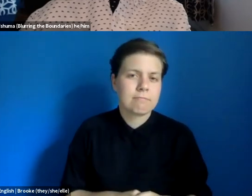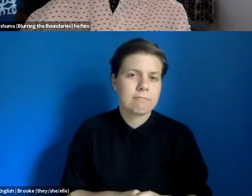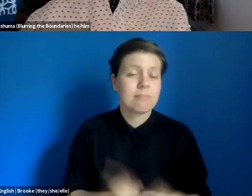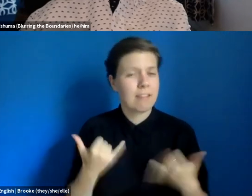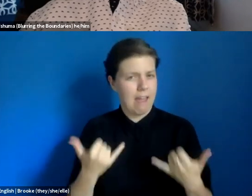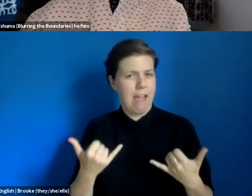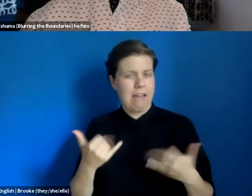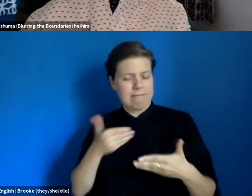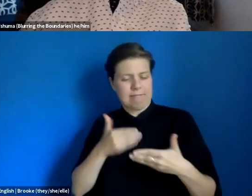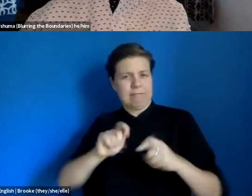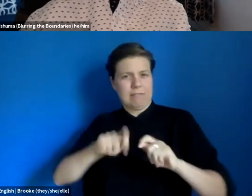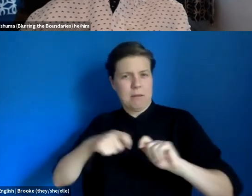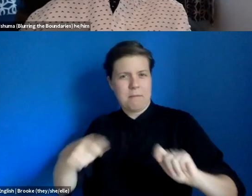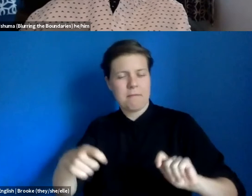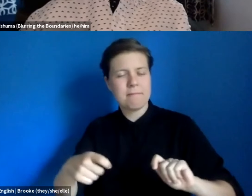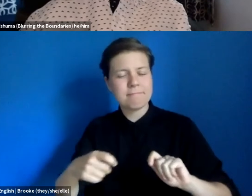I guess we haven't touched on, and that's